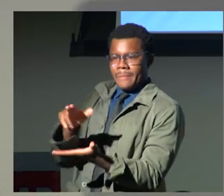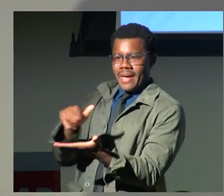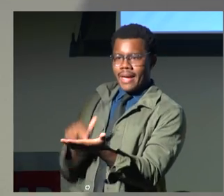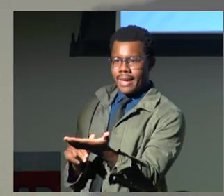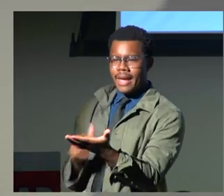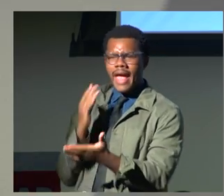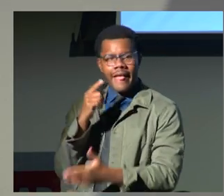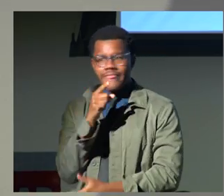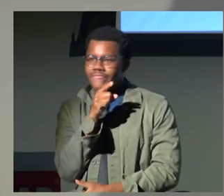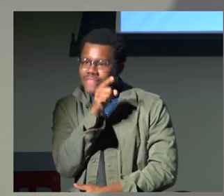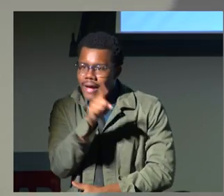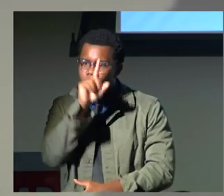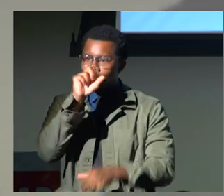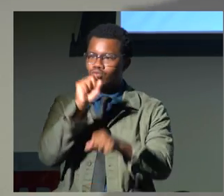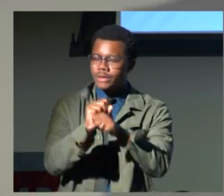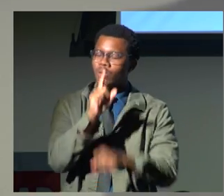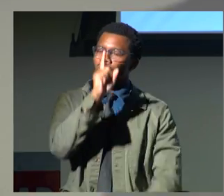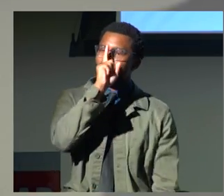real.